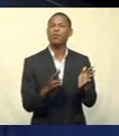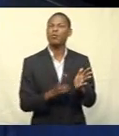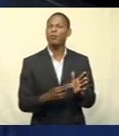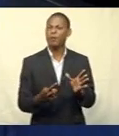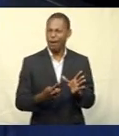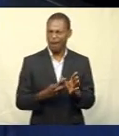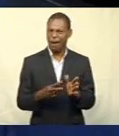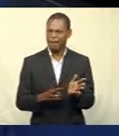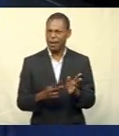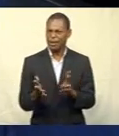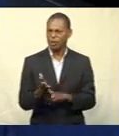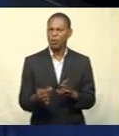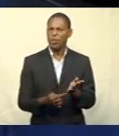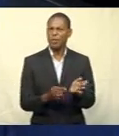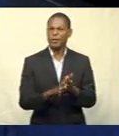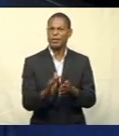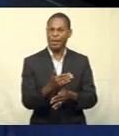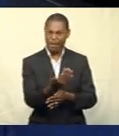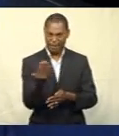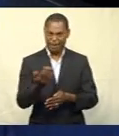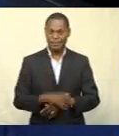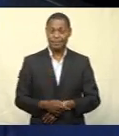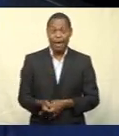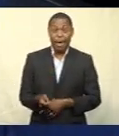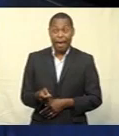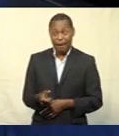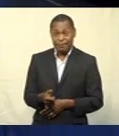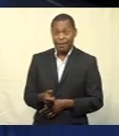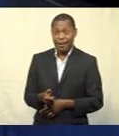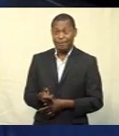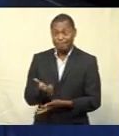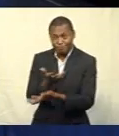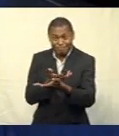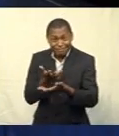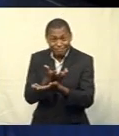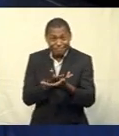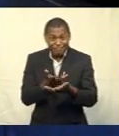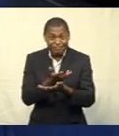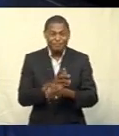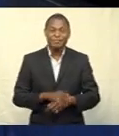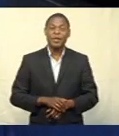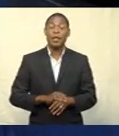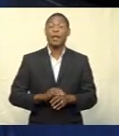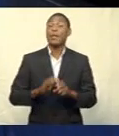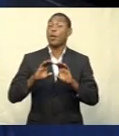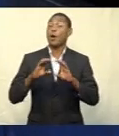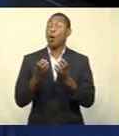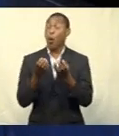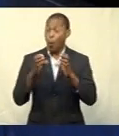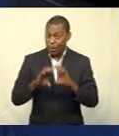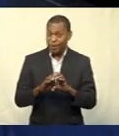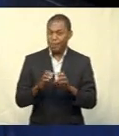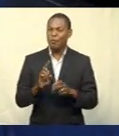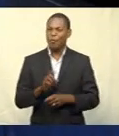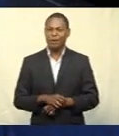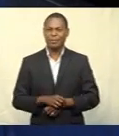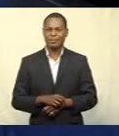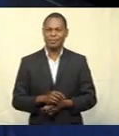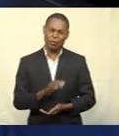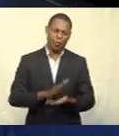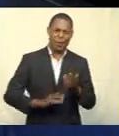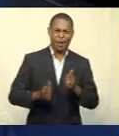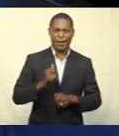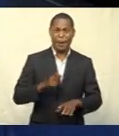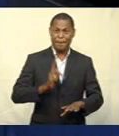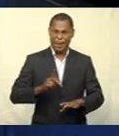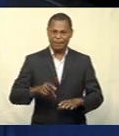on Thursday. Now, after these consultations, the committee will then head back to Parliament, where they will present a